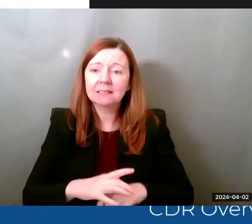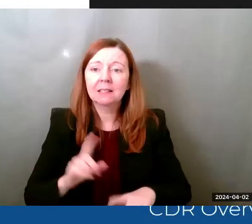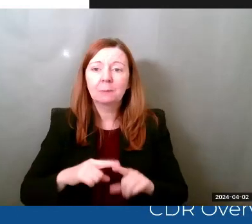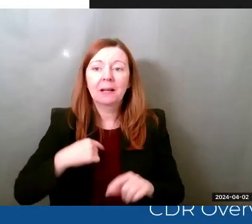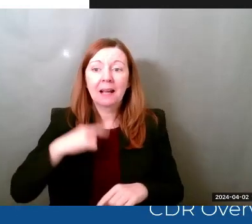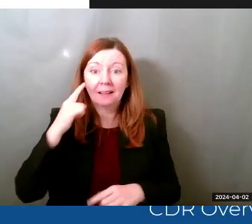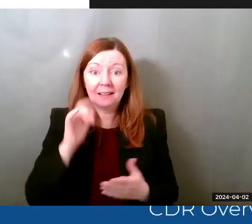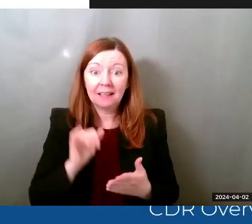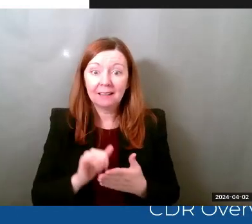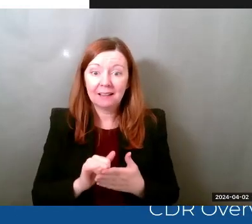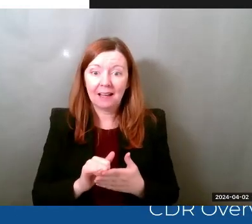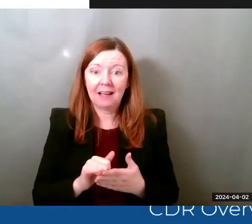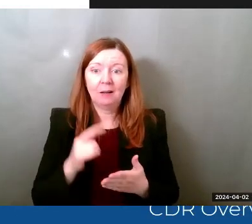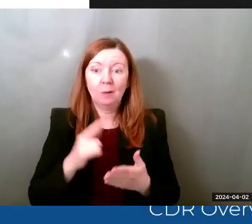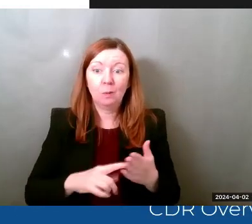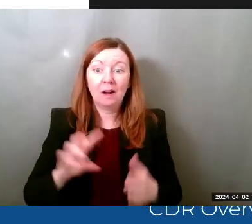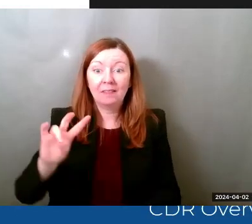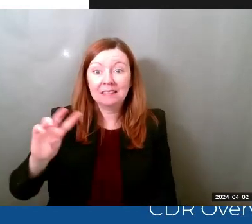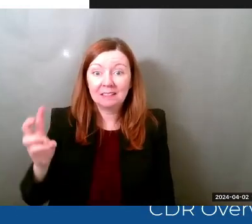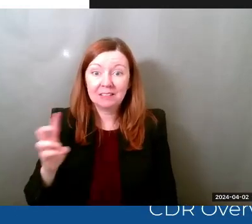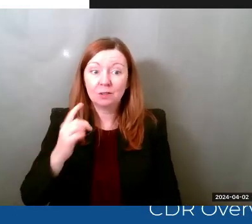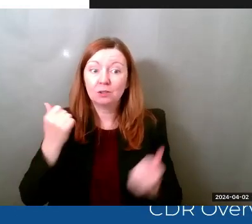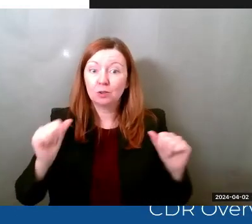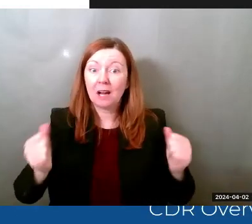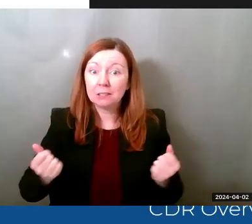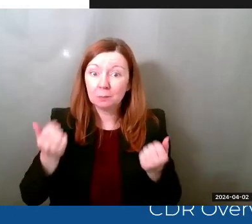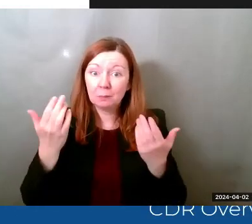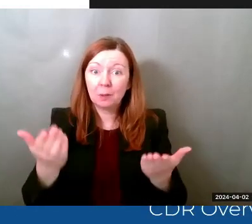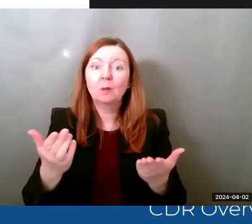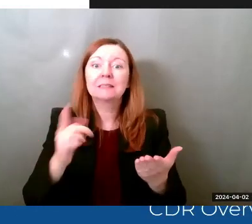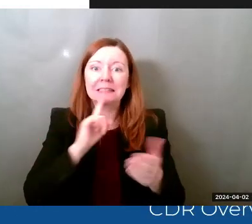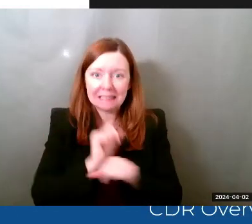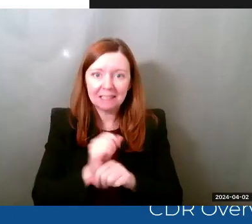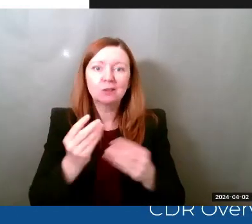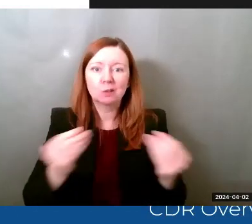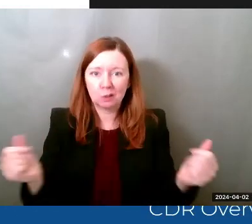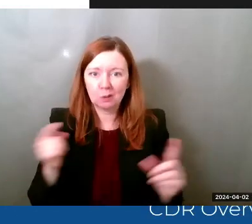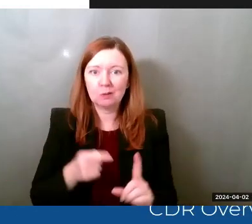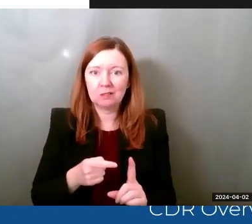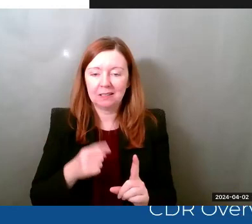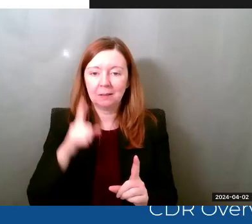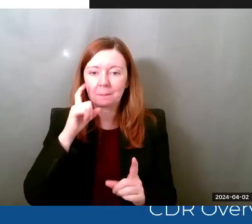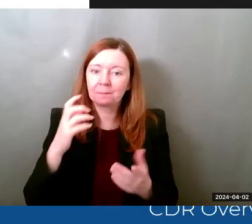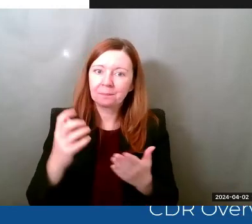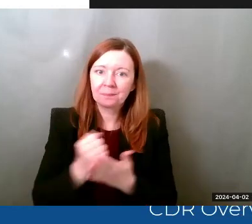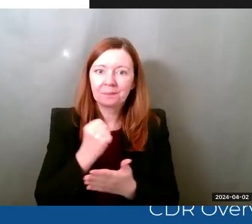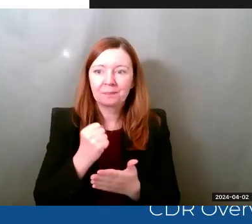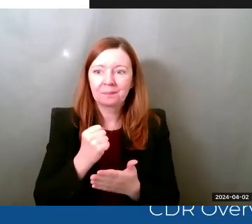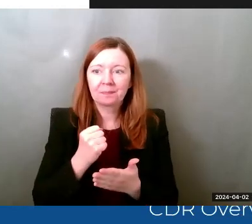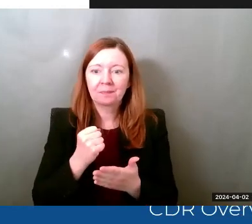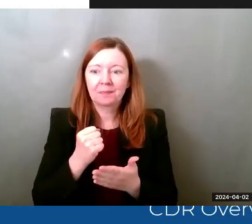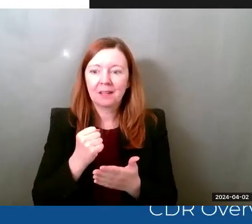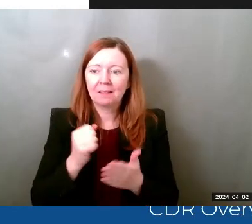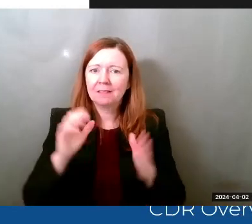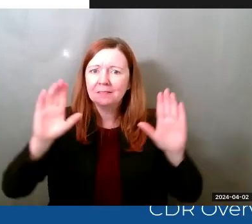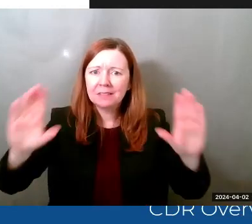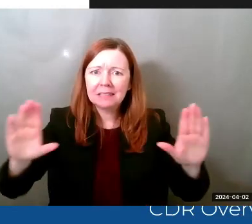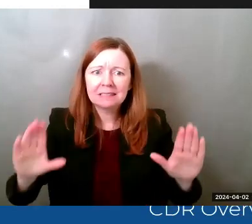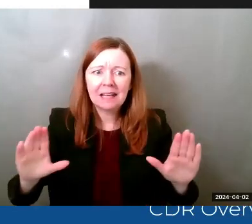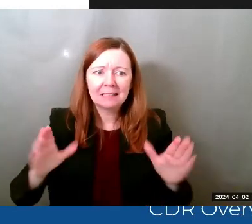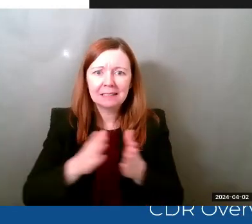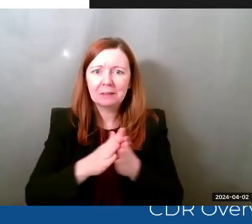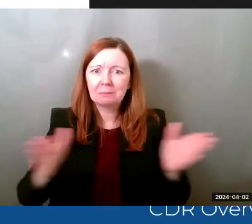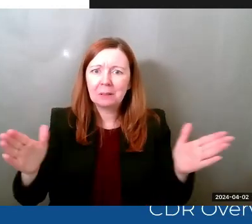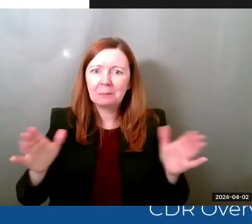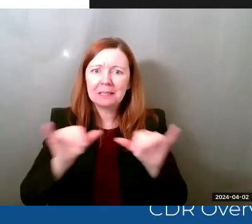think what the Sixers are trying to propose is a solution because it takes advantage of the fantastic public